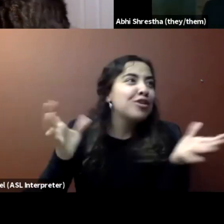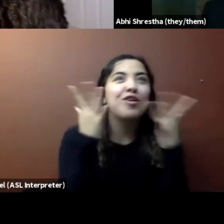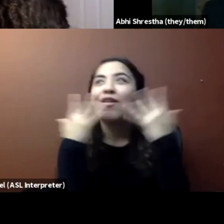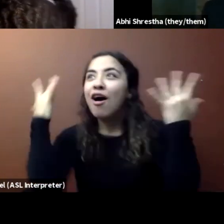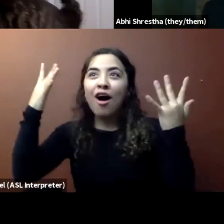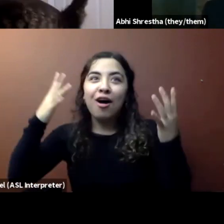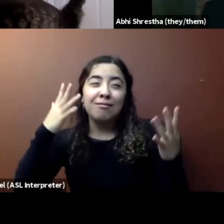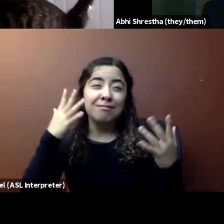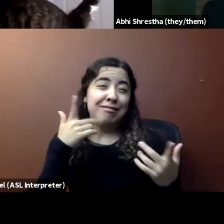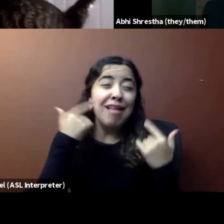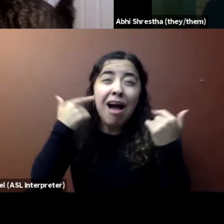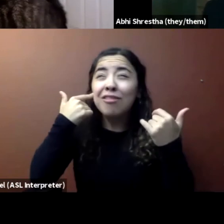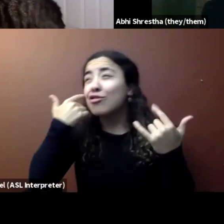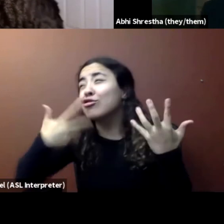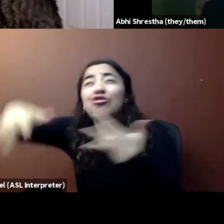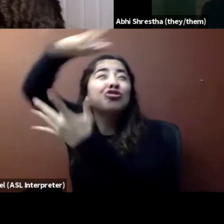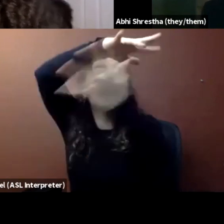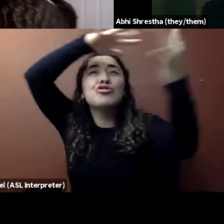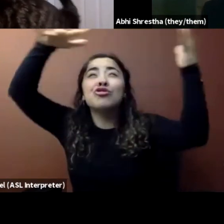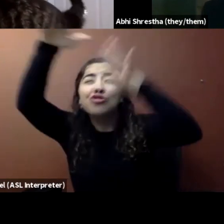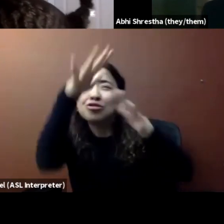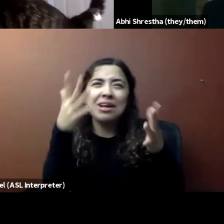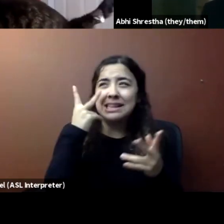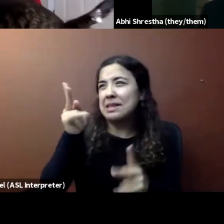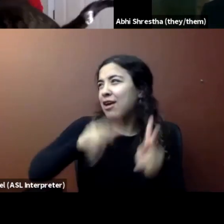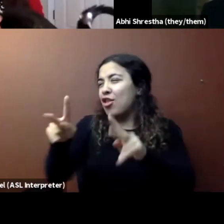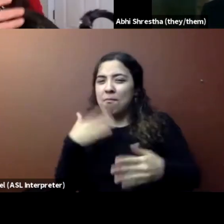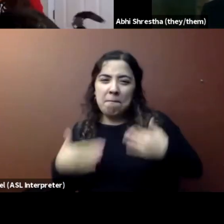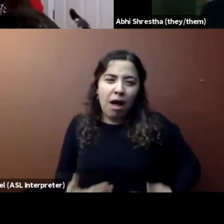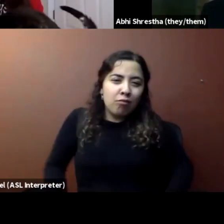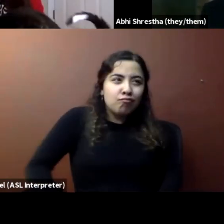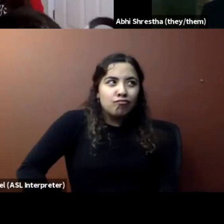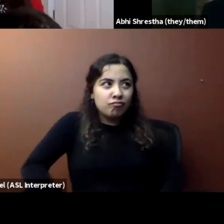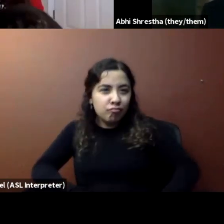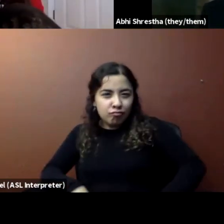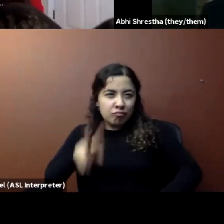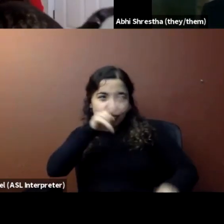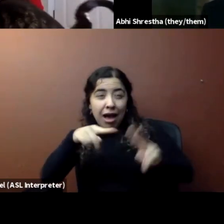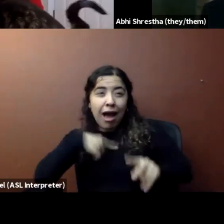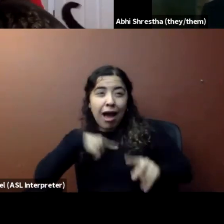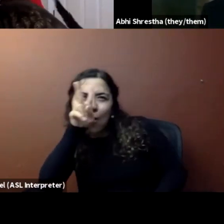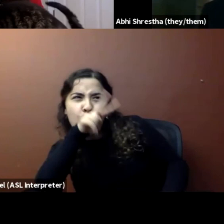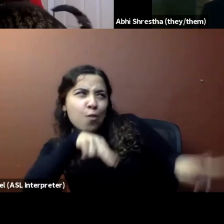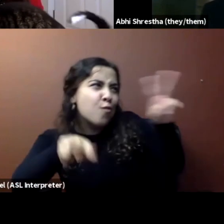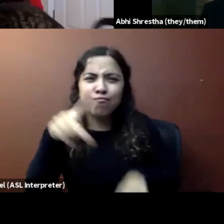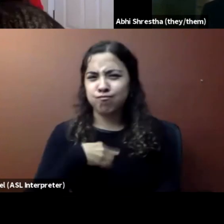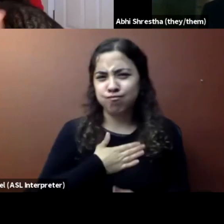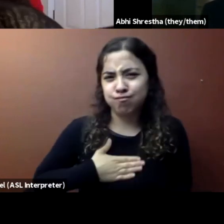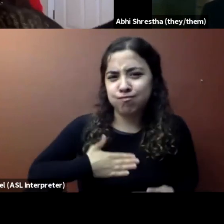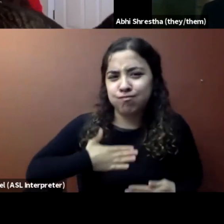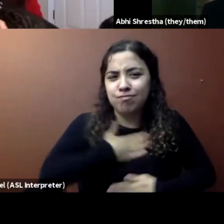laughter and just see people's gestures. And I'm very much an observer. And, you know, like when